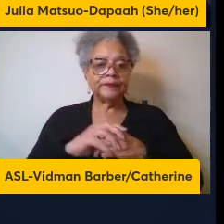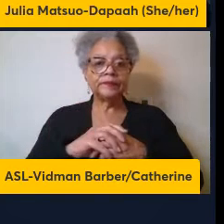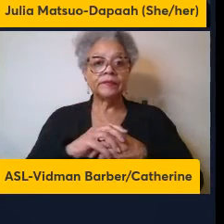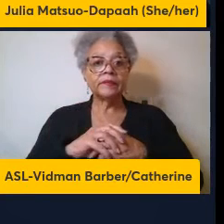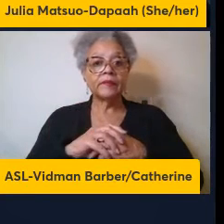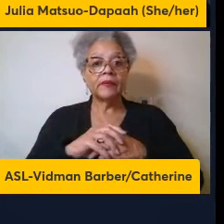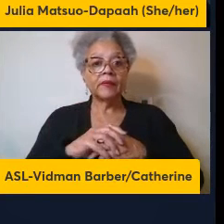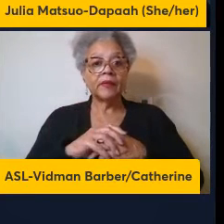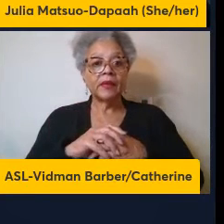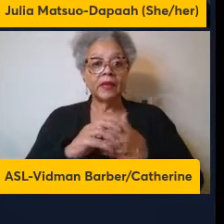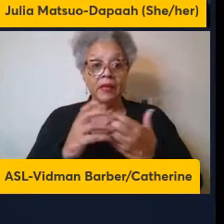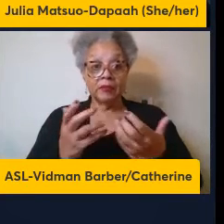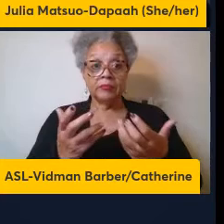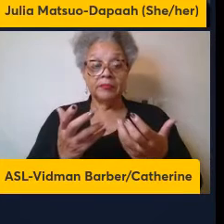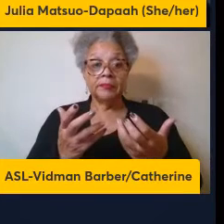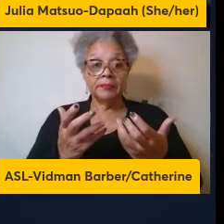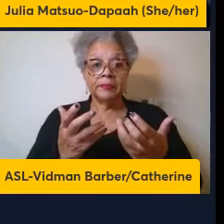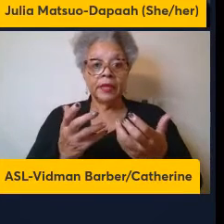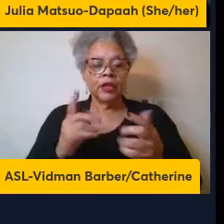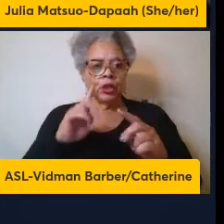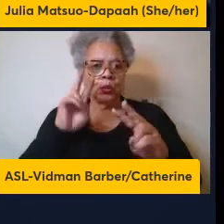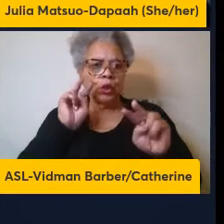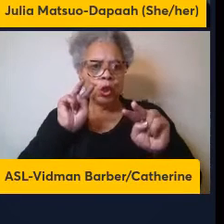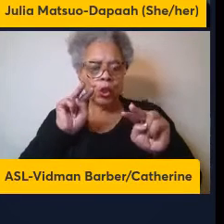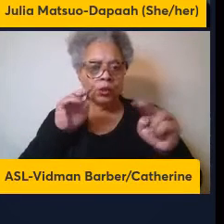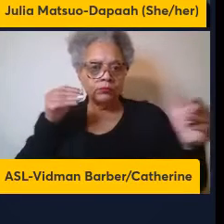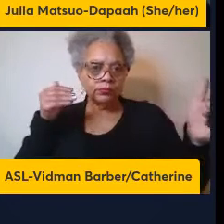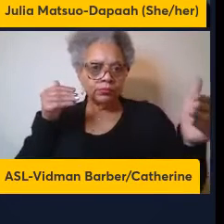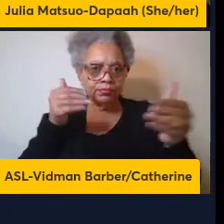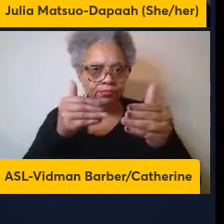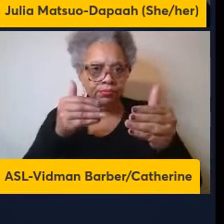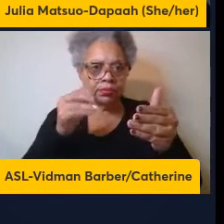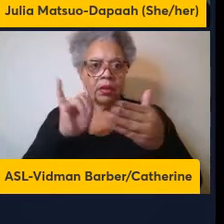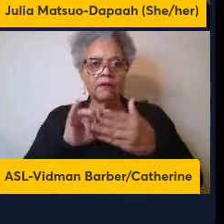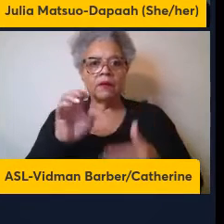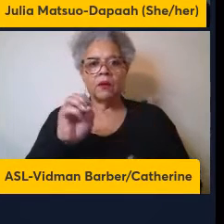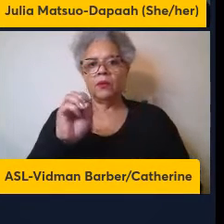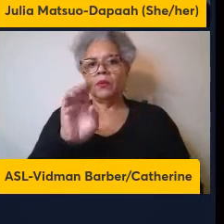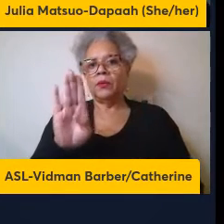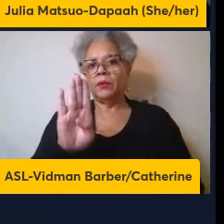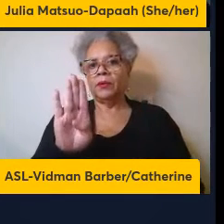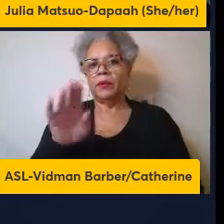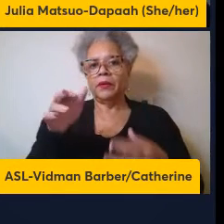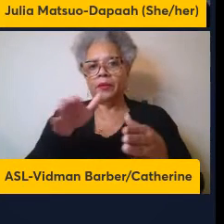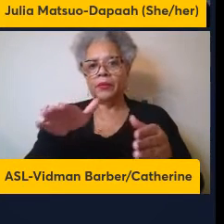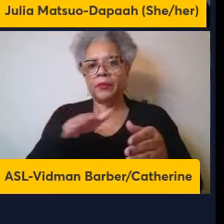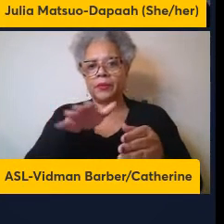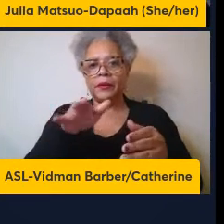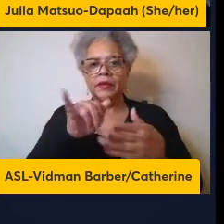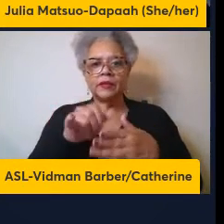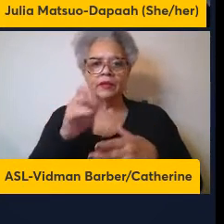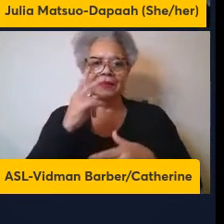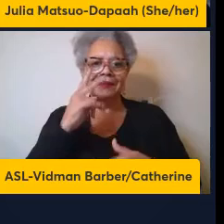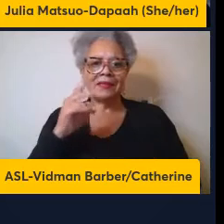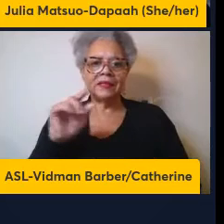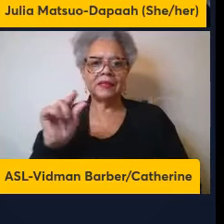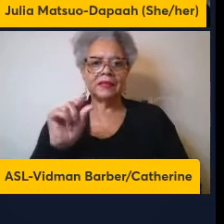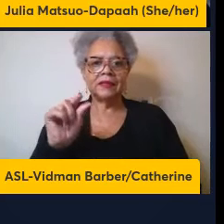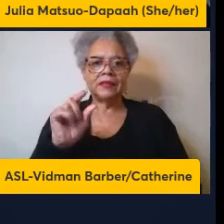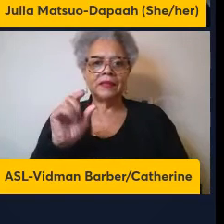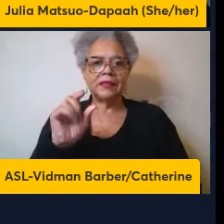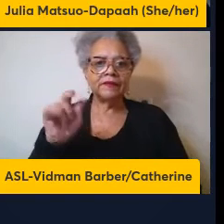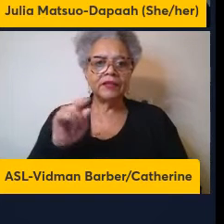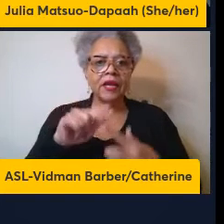And taking a closer look at the olfactory bulb region showed that many of the GFP or the parasite